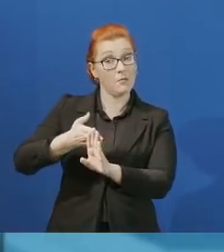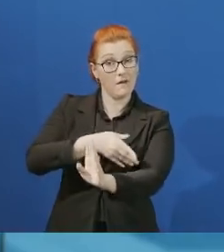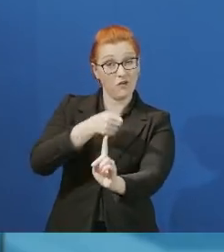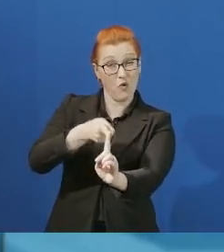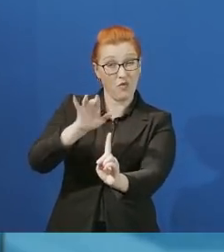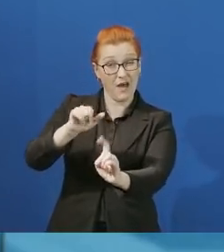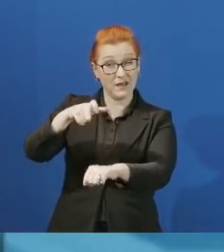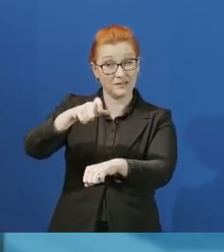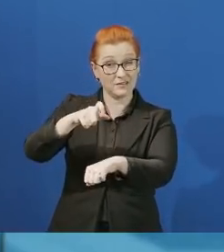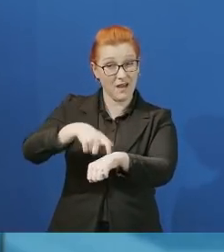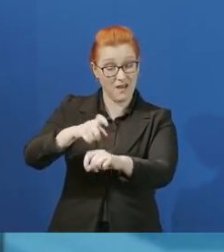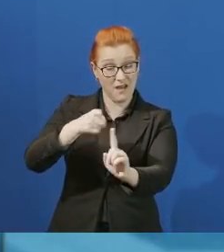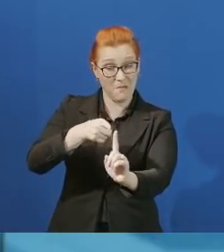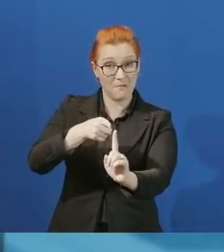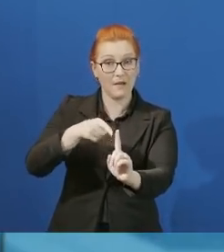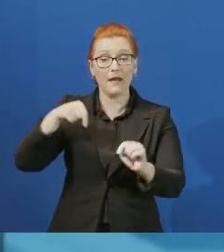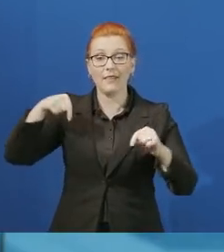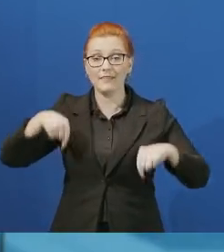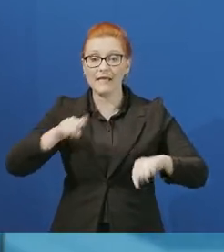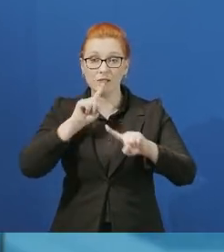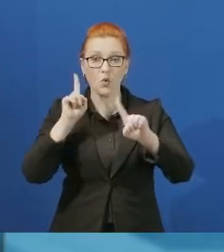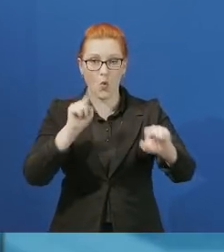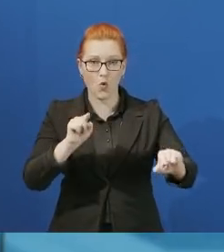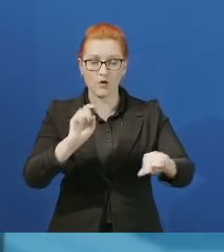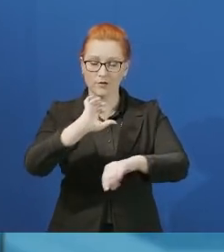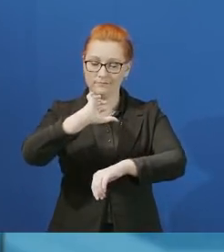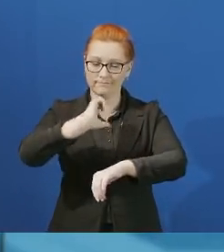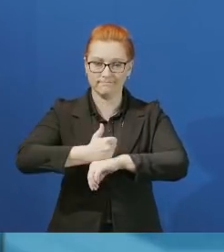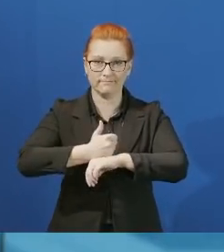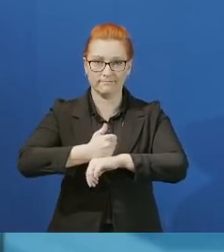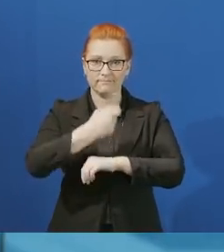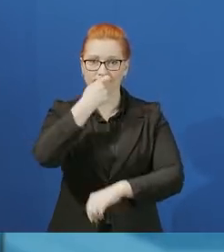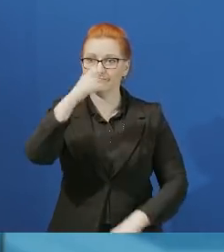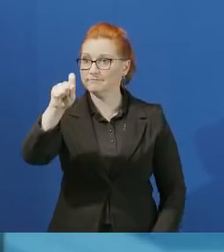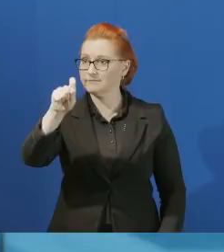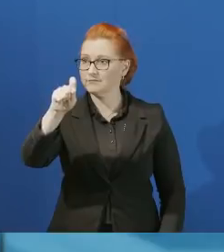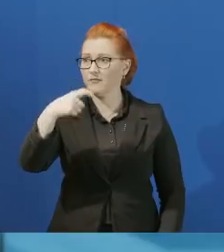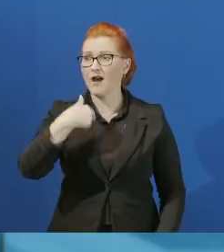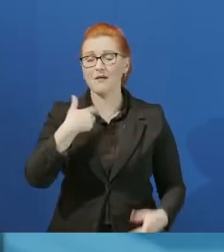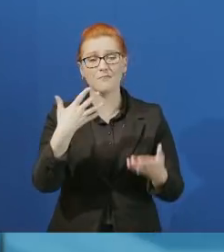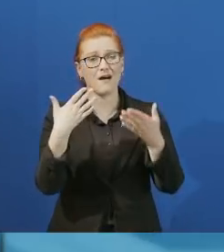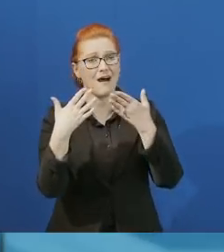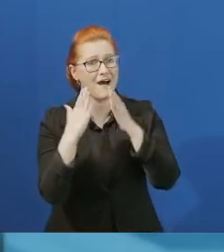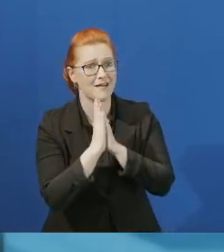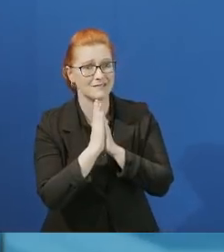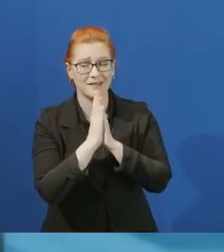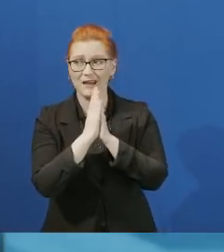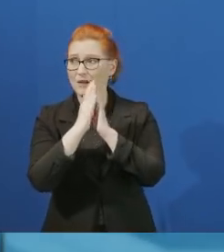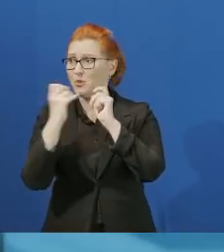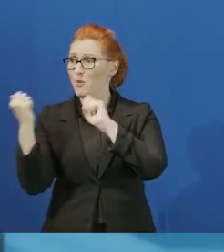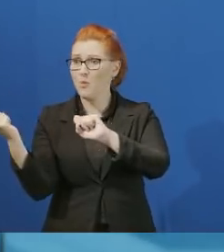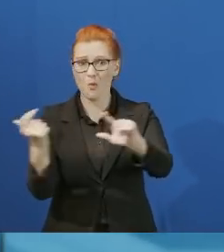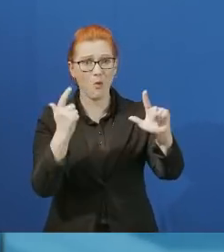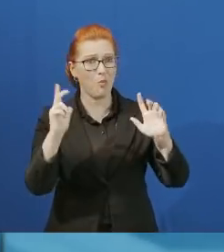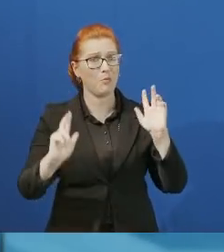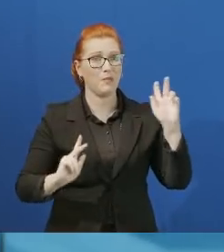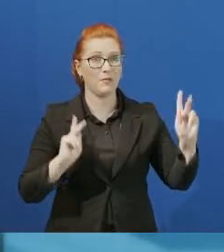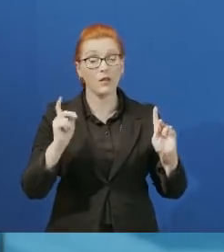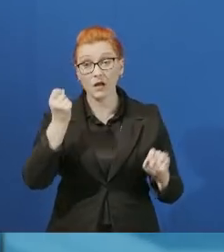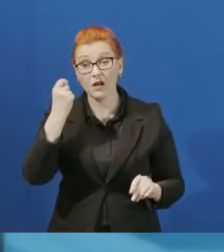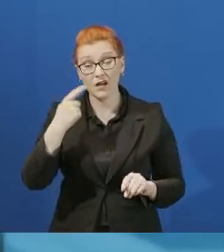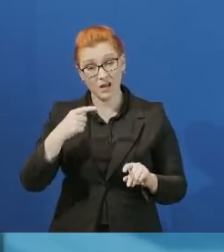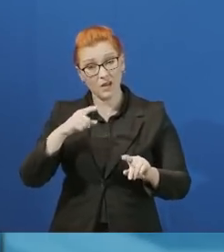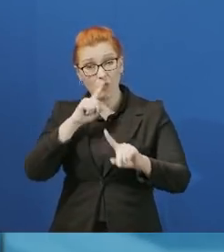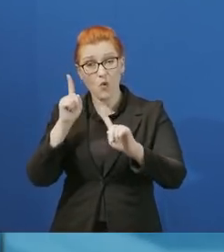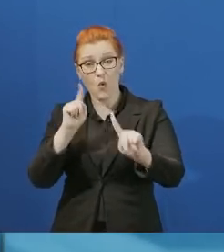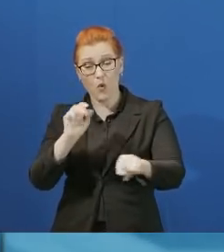this order is in effect. And I'm asking everyone, as they have, this order's been in effect